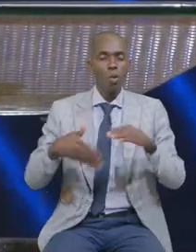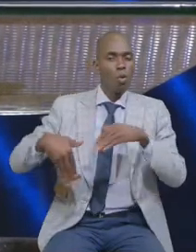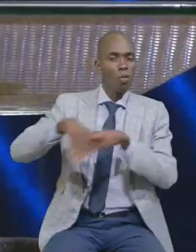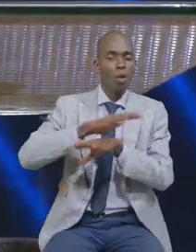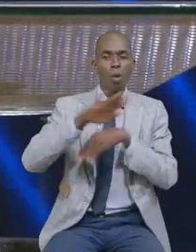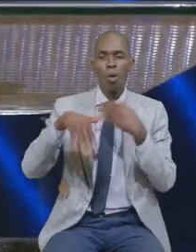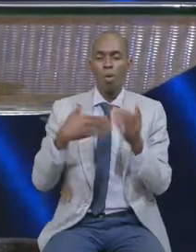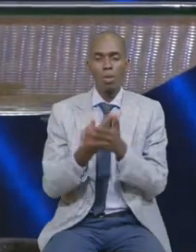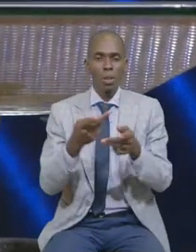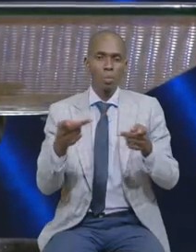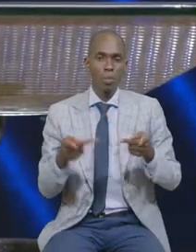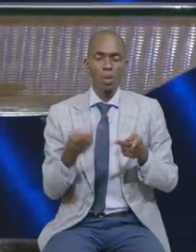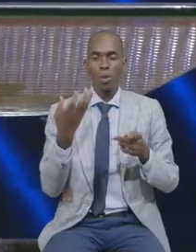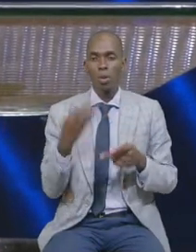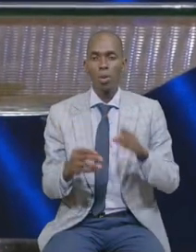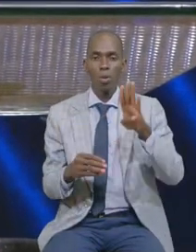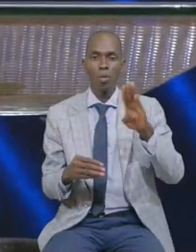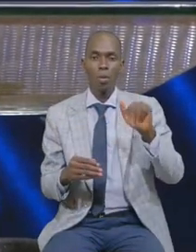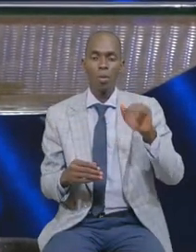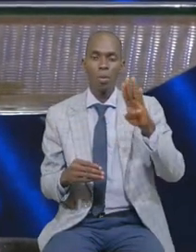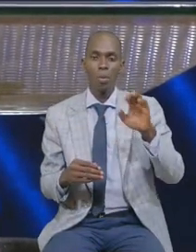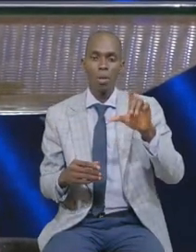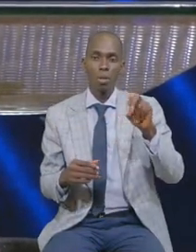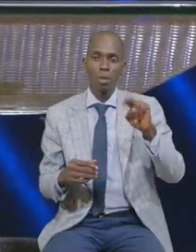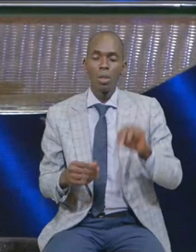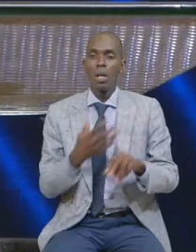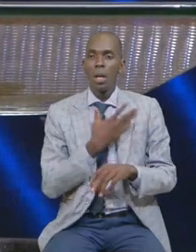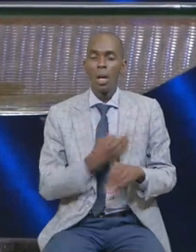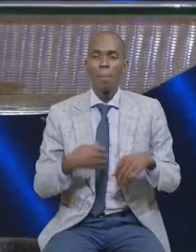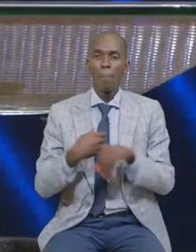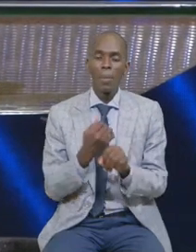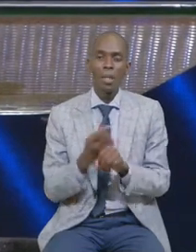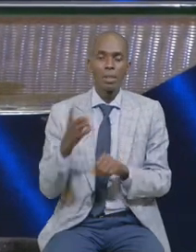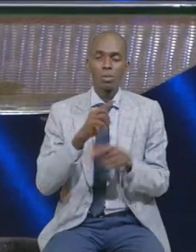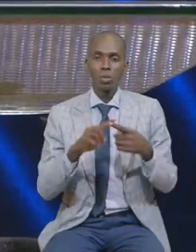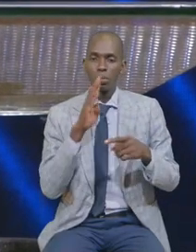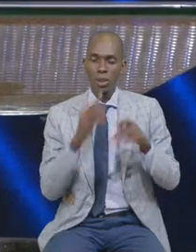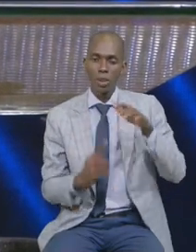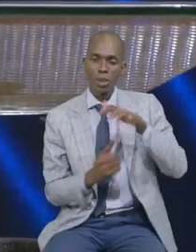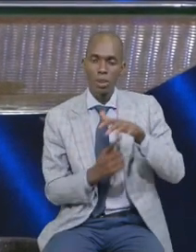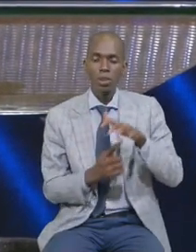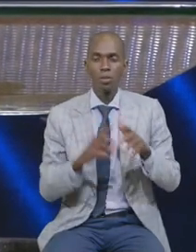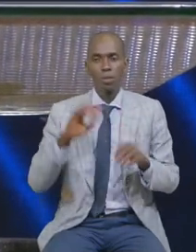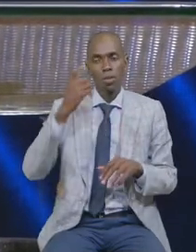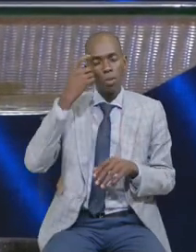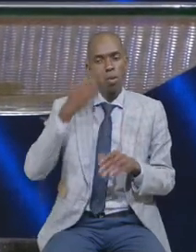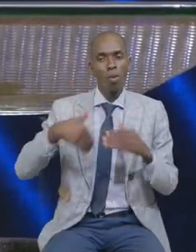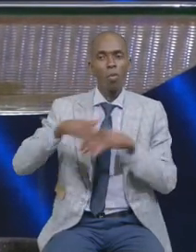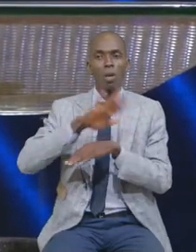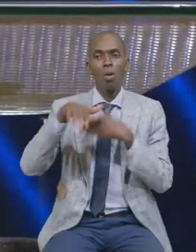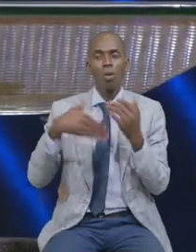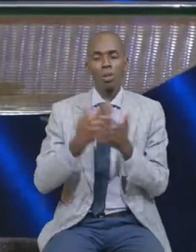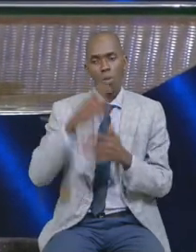of Babylon and chief of the governors over all the wise men of Babylon. Then